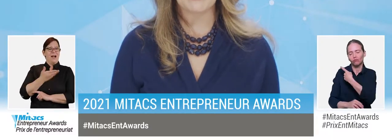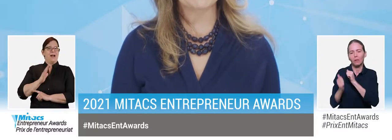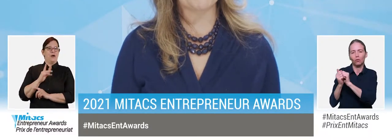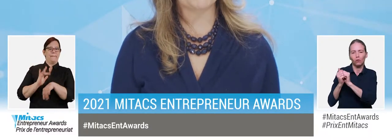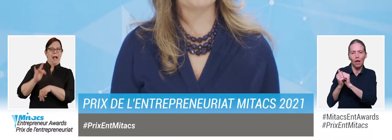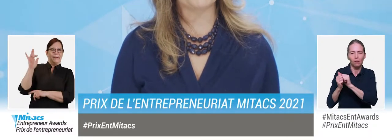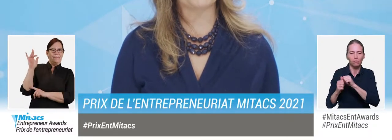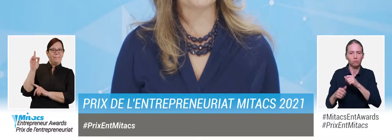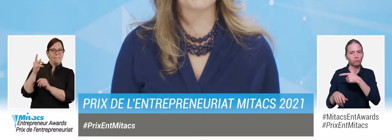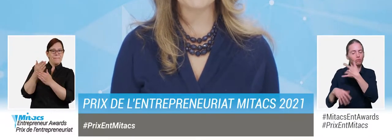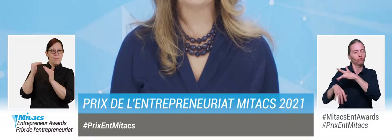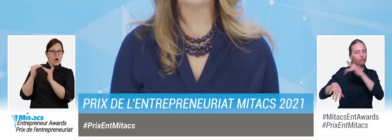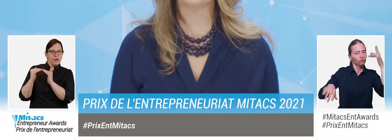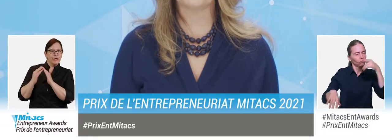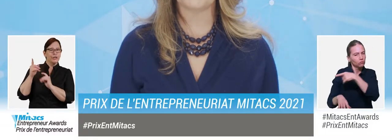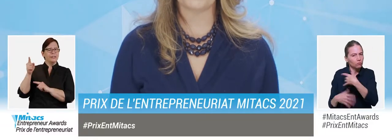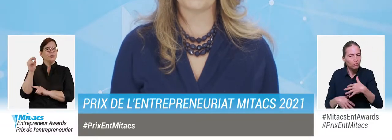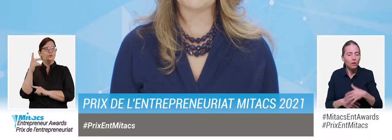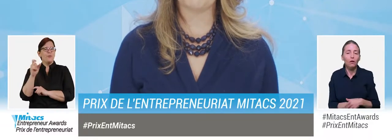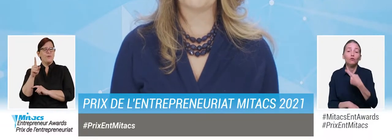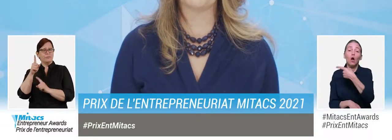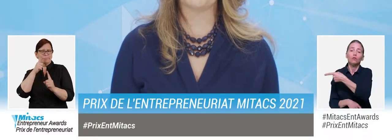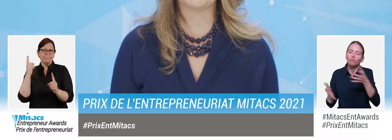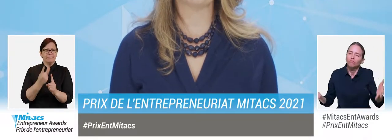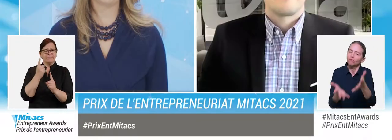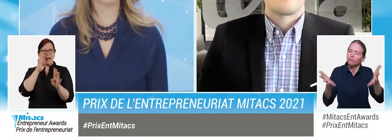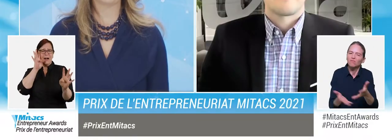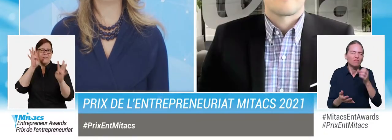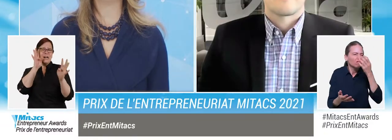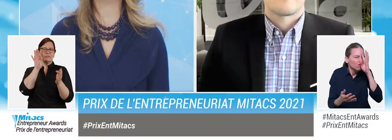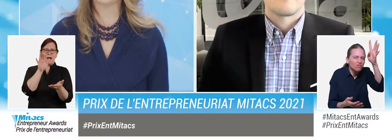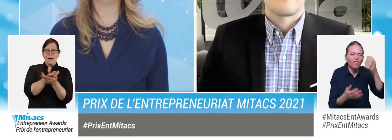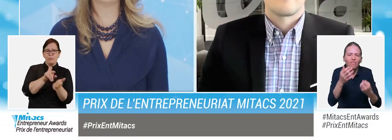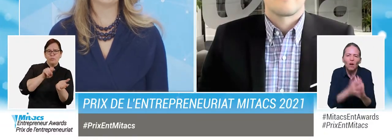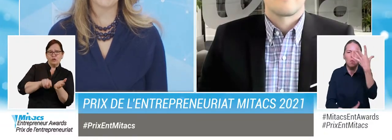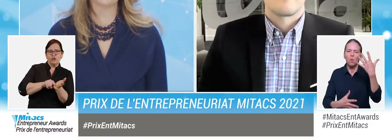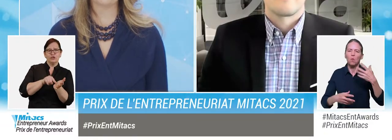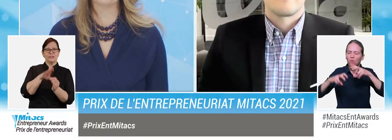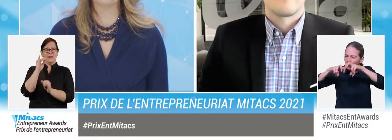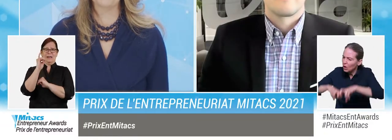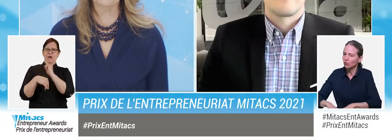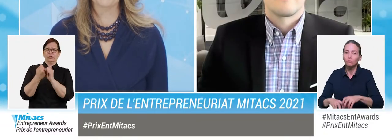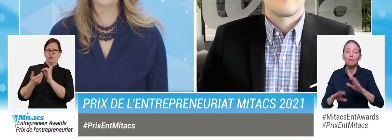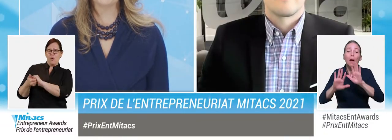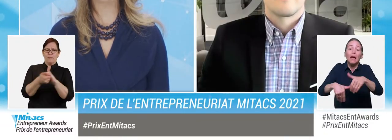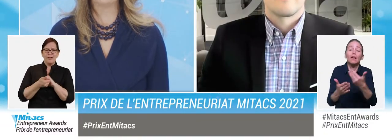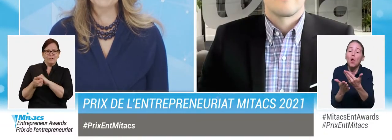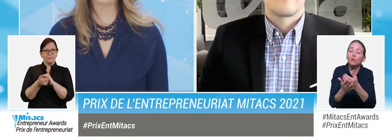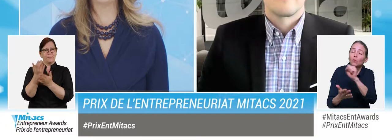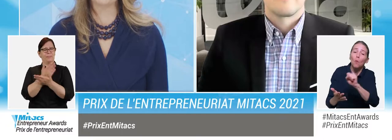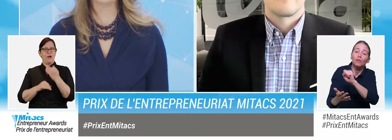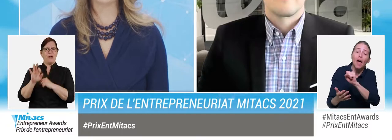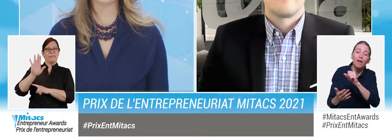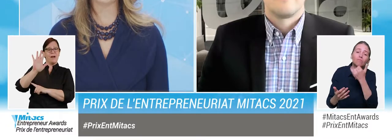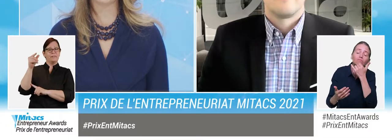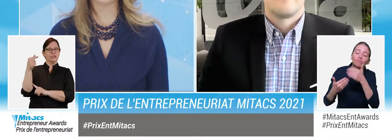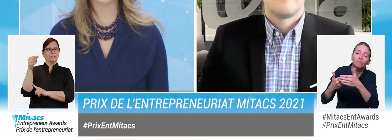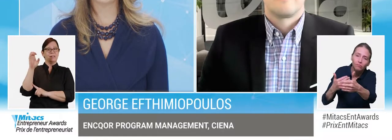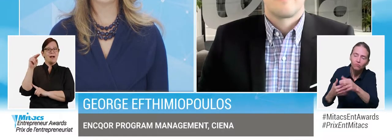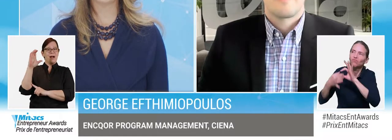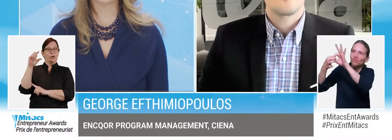innovation, academic research, and international collaboration as part of the 5G NCORE program. Welcome,